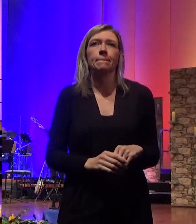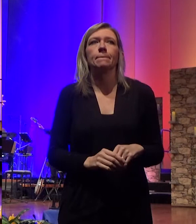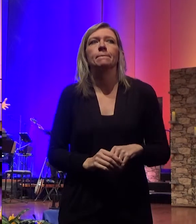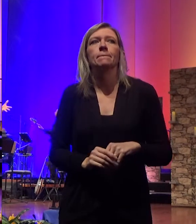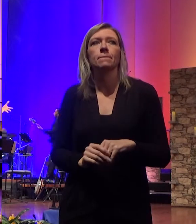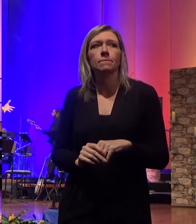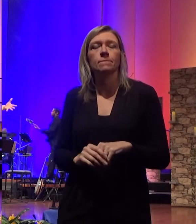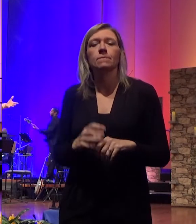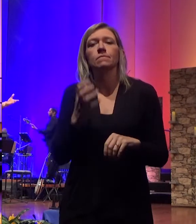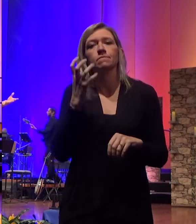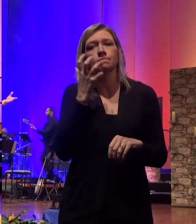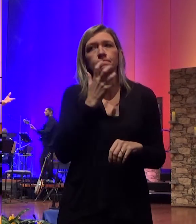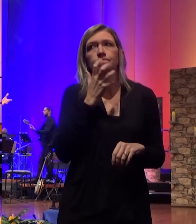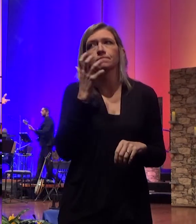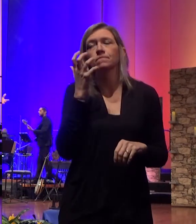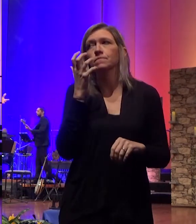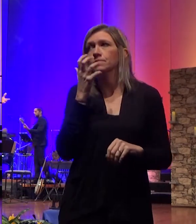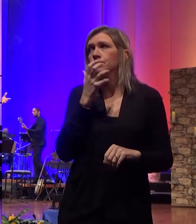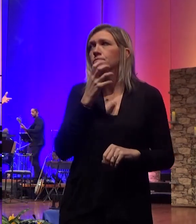days. Oh,